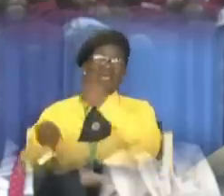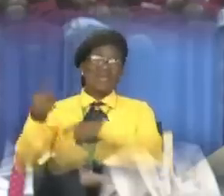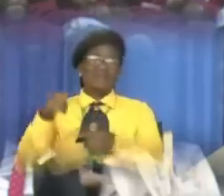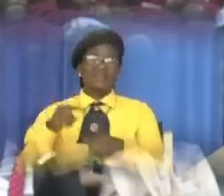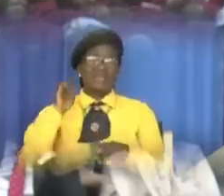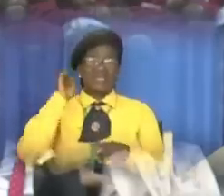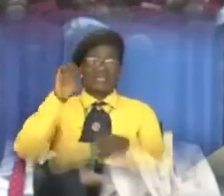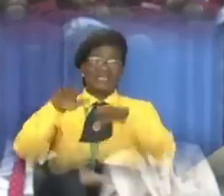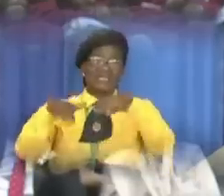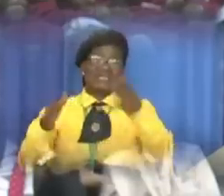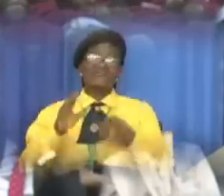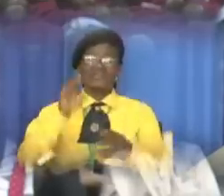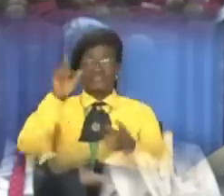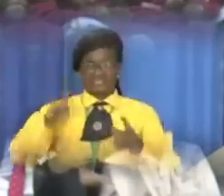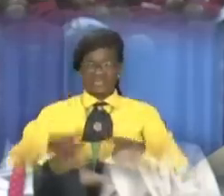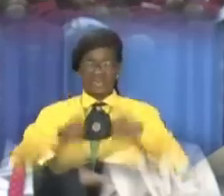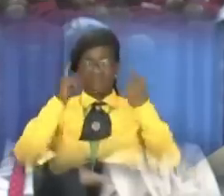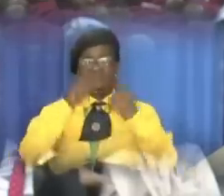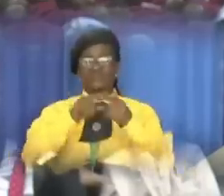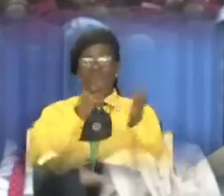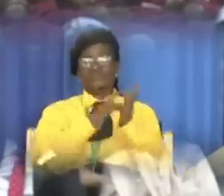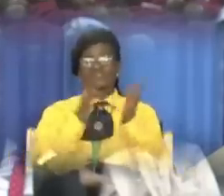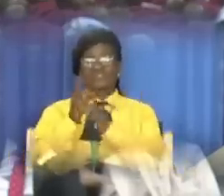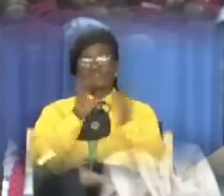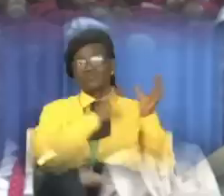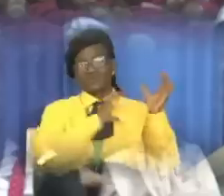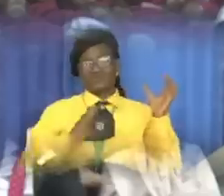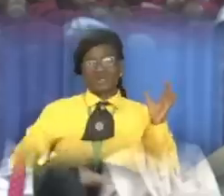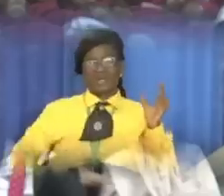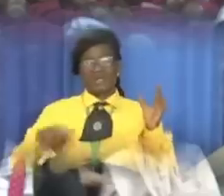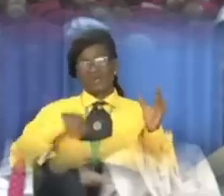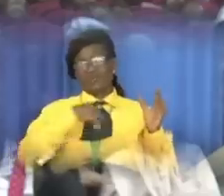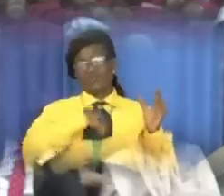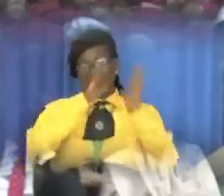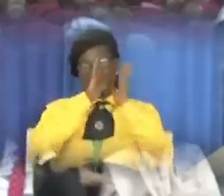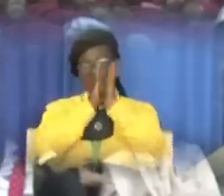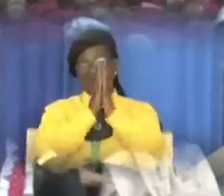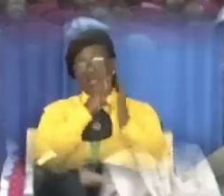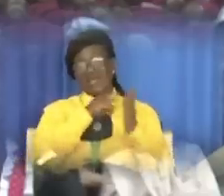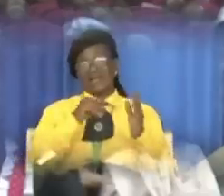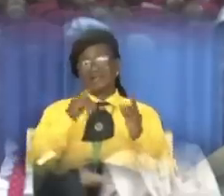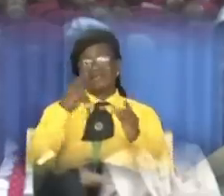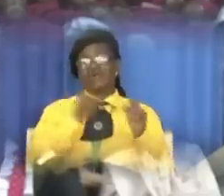He gave his life to Jesus Christ. We prayed. And the Almighty God moved